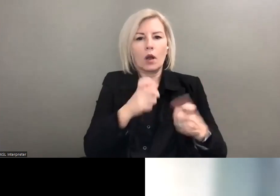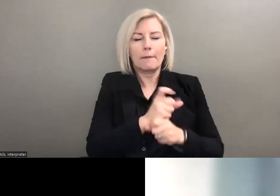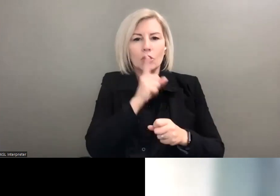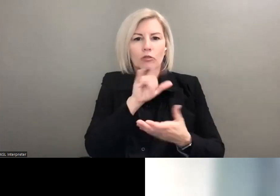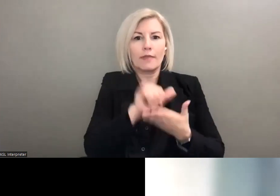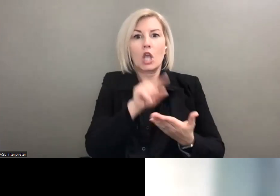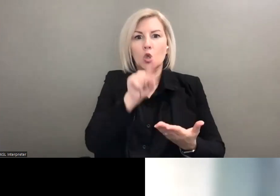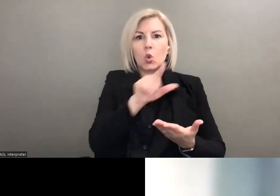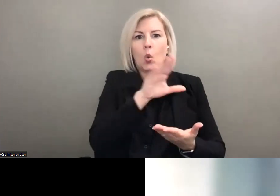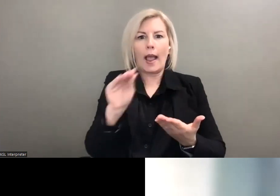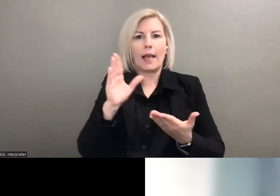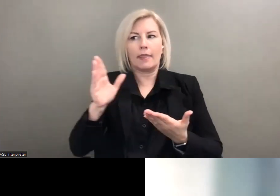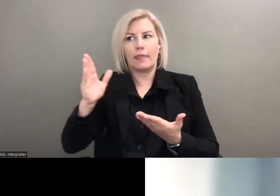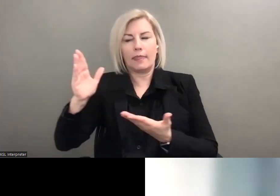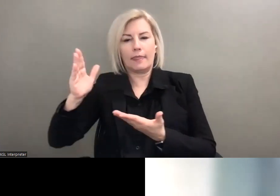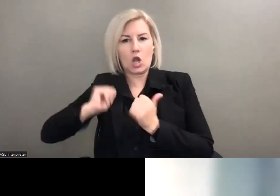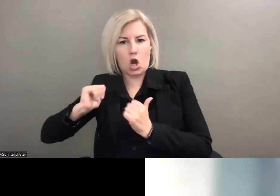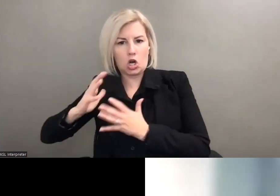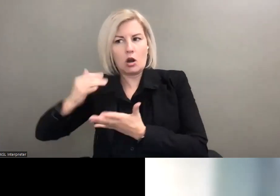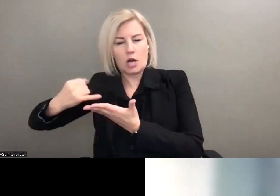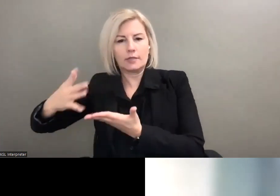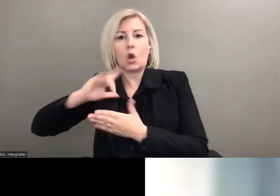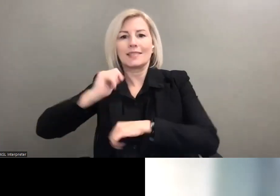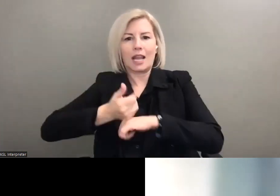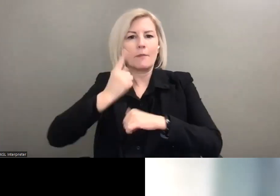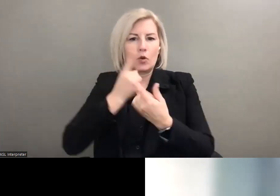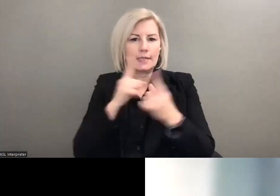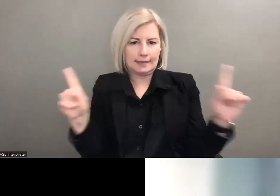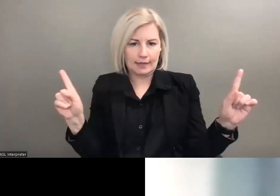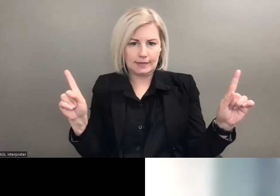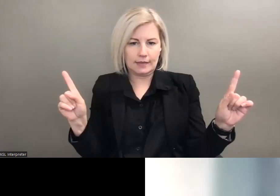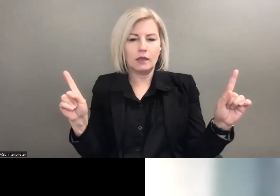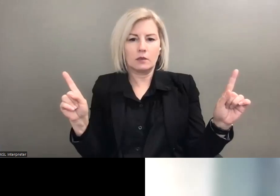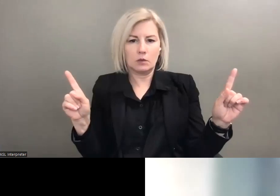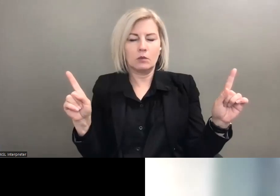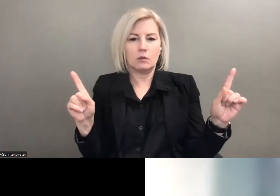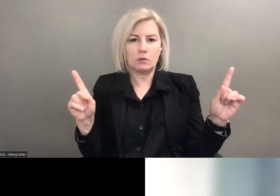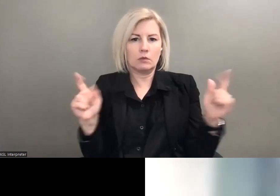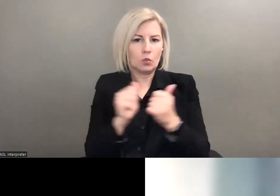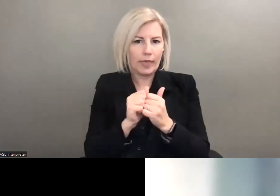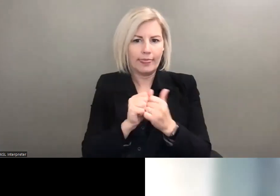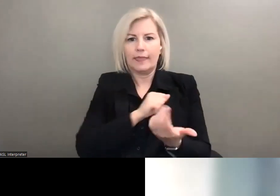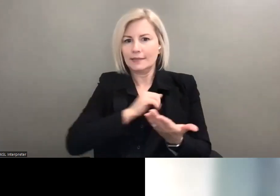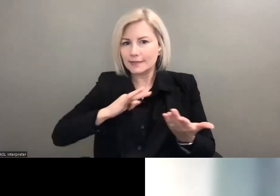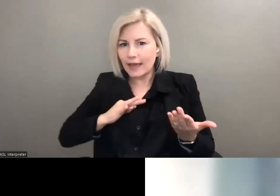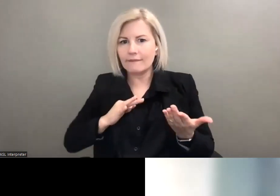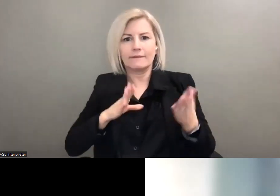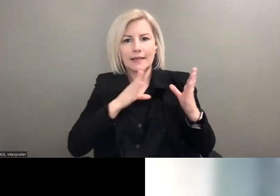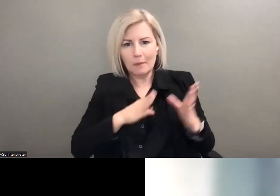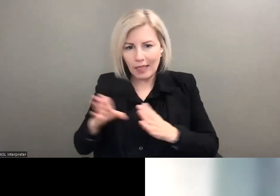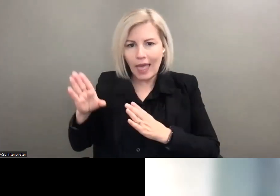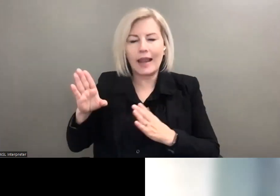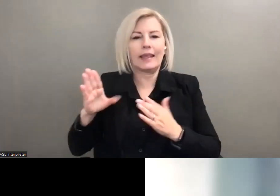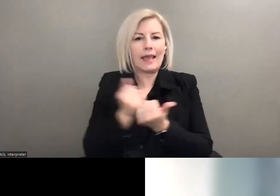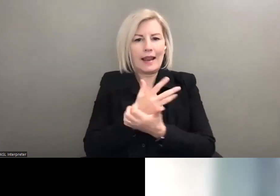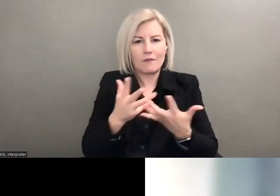and the proposed artist are being set up for success with the staffing and the planning around